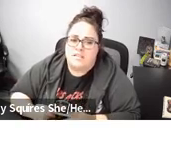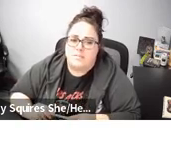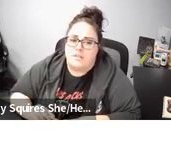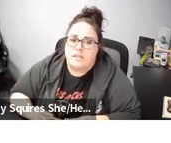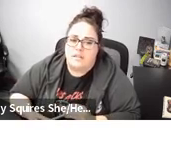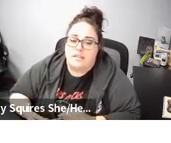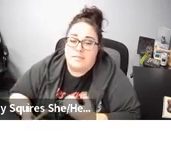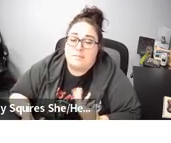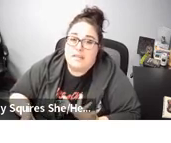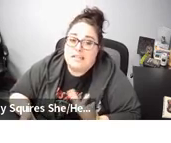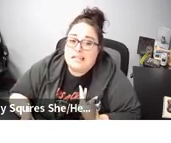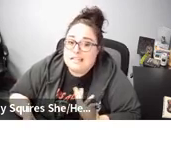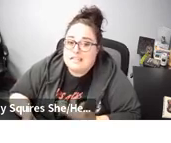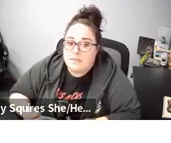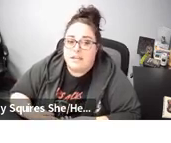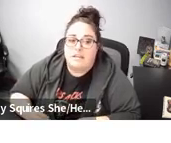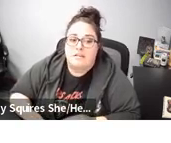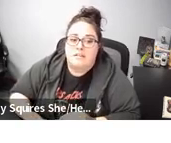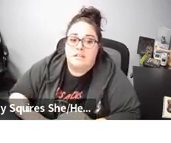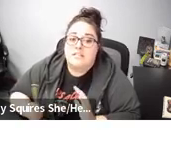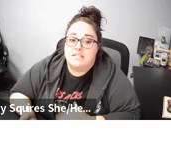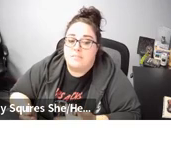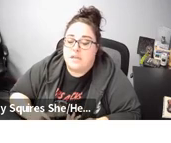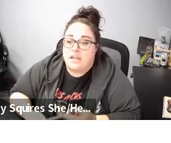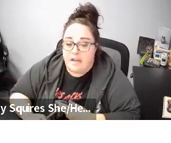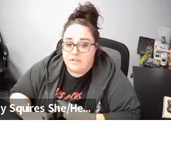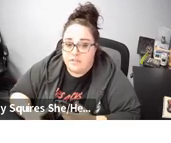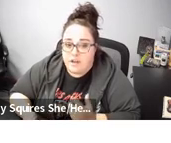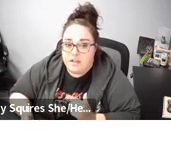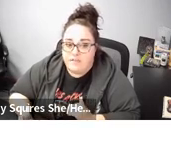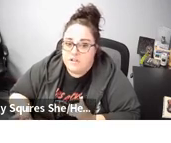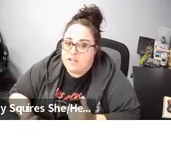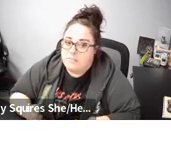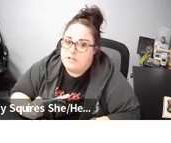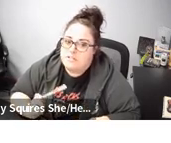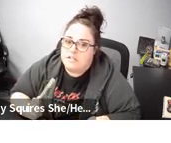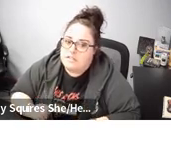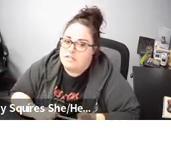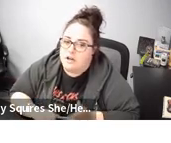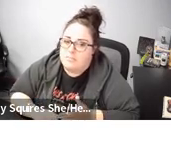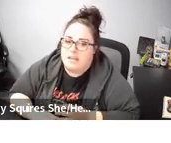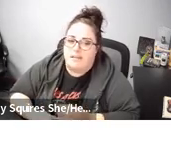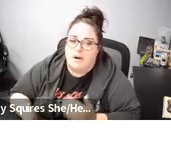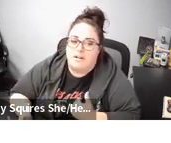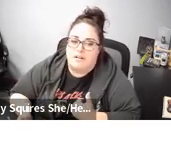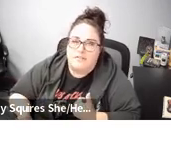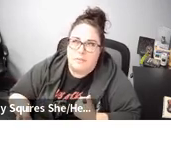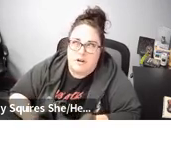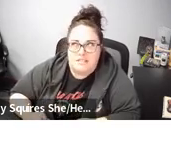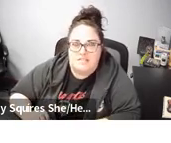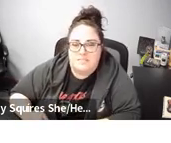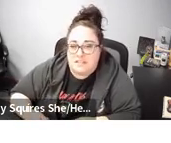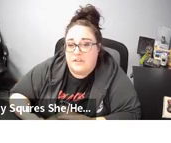is why accessibility, in my opinion, needs to stop being an afterthought for developers and needs to start being part of